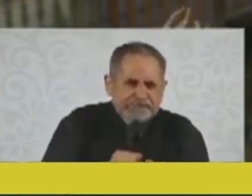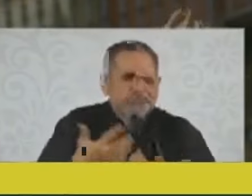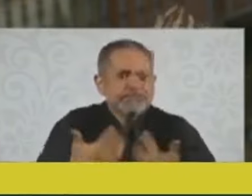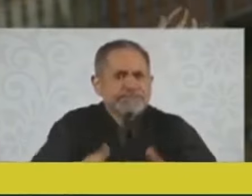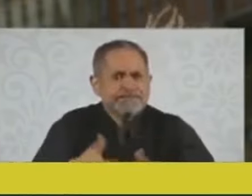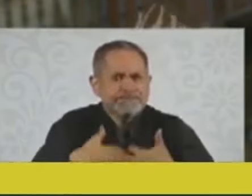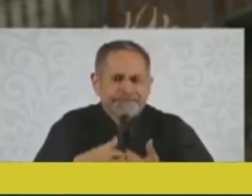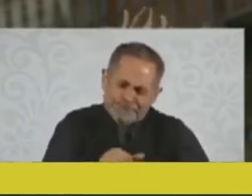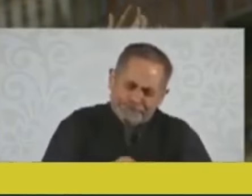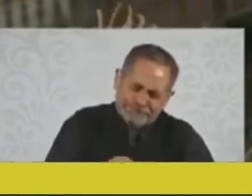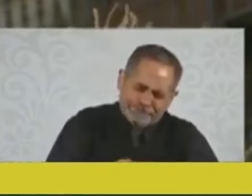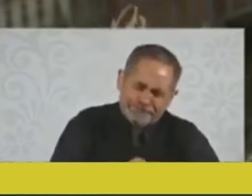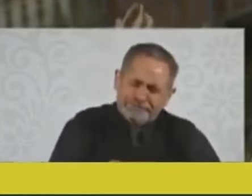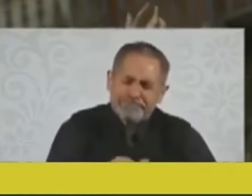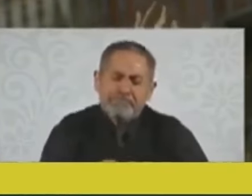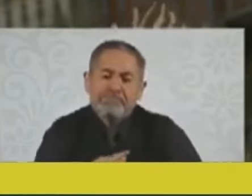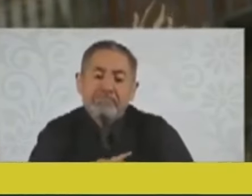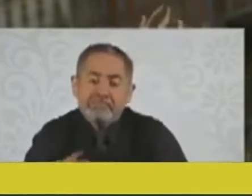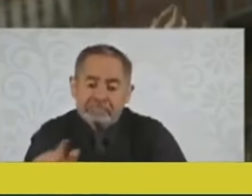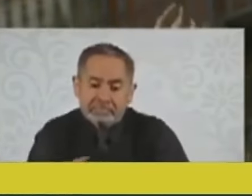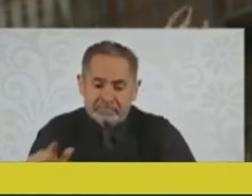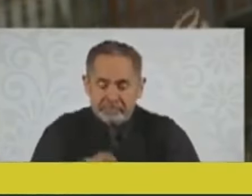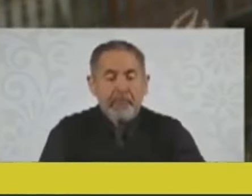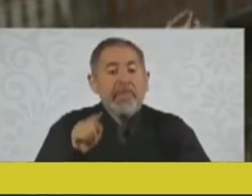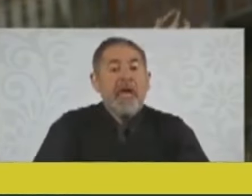we will have there